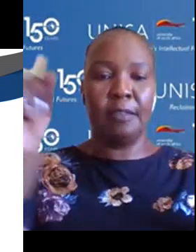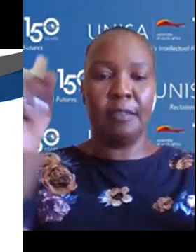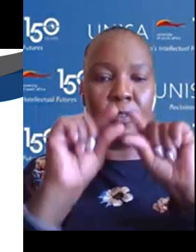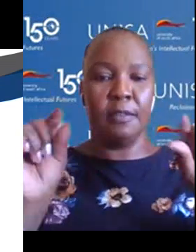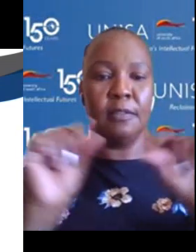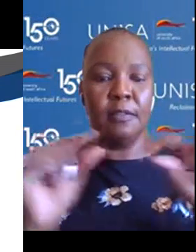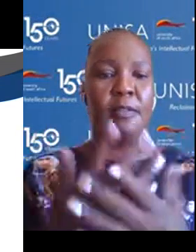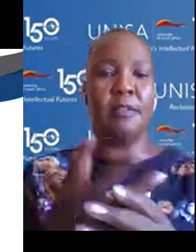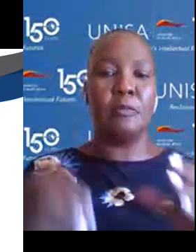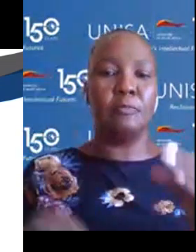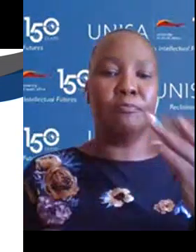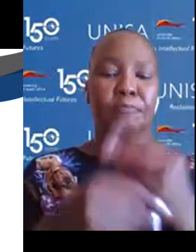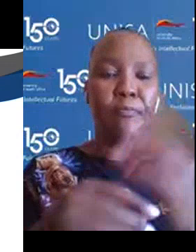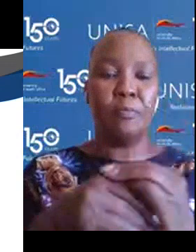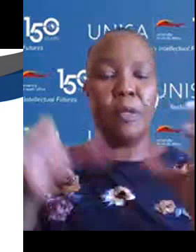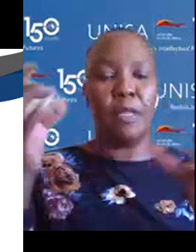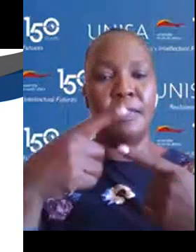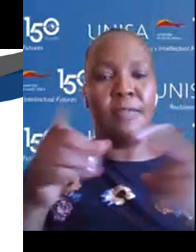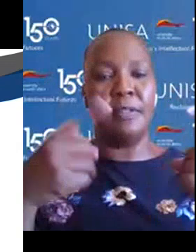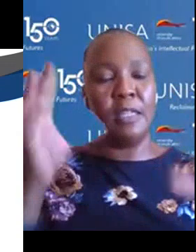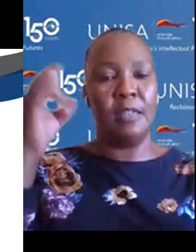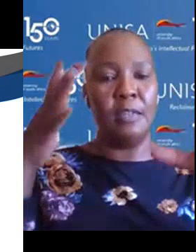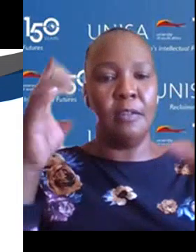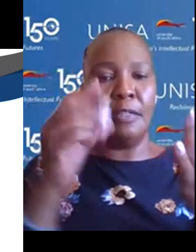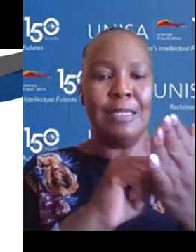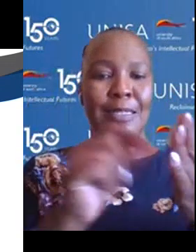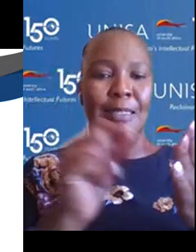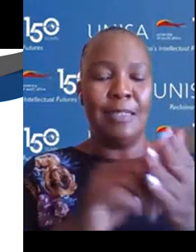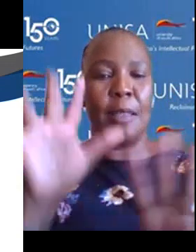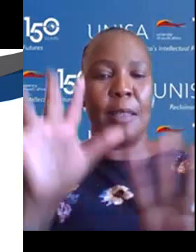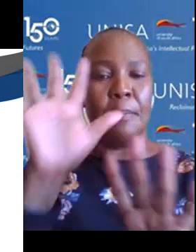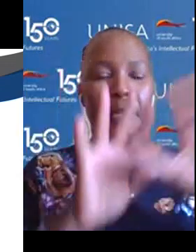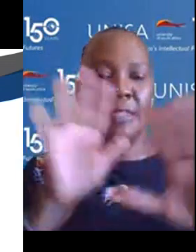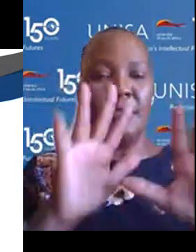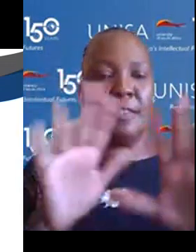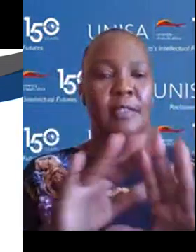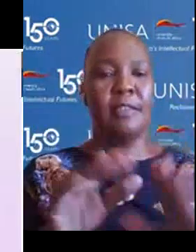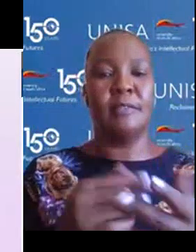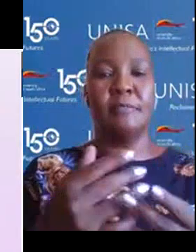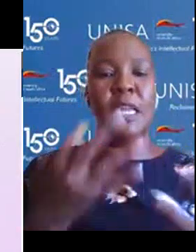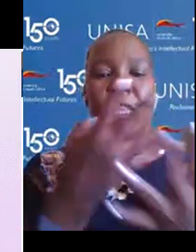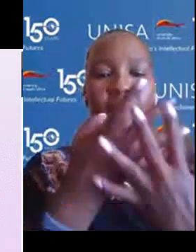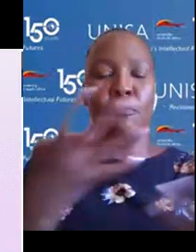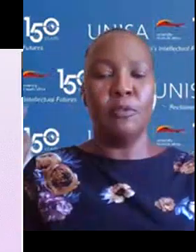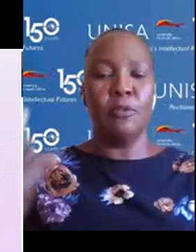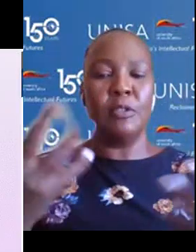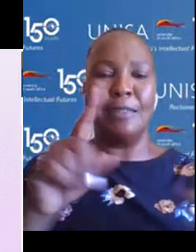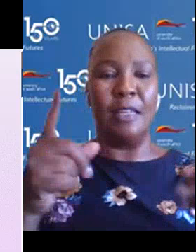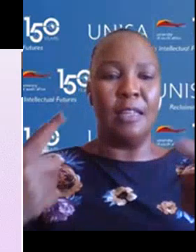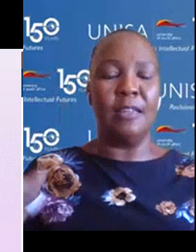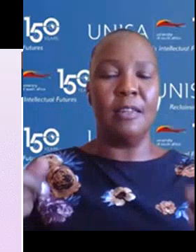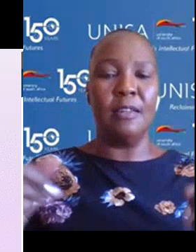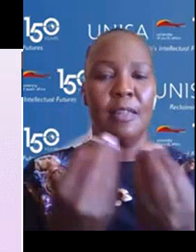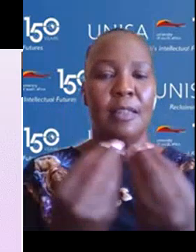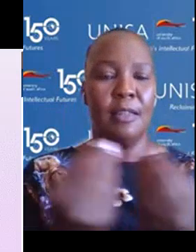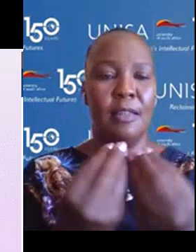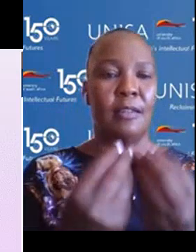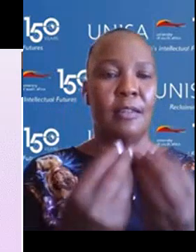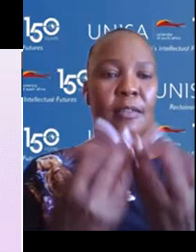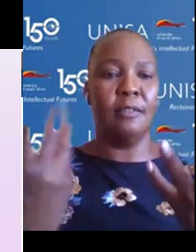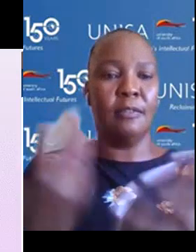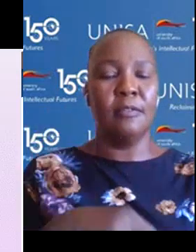titles, you put different information, and this can be text, it can be images, it can be tables, a lot of different things. So you